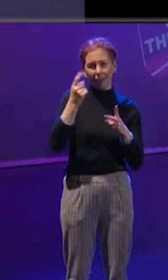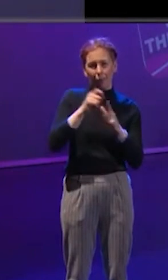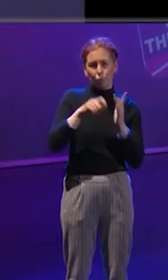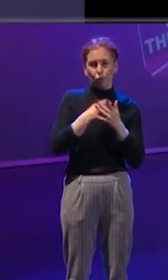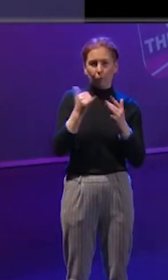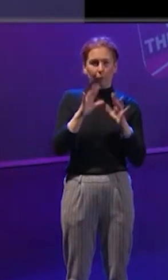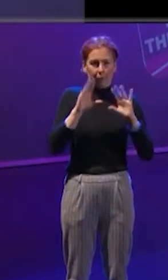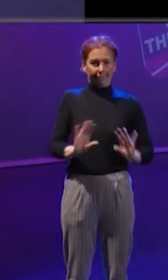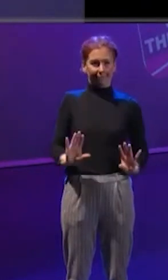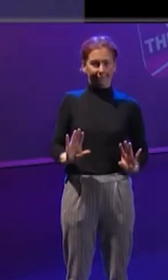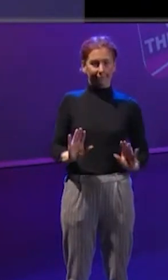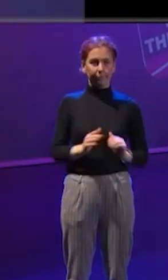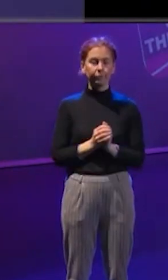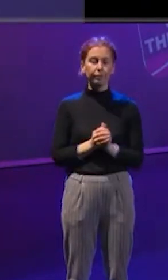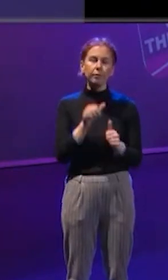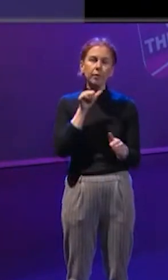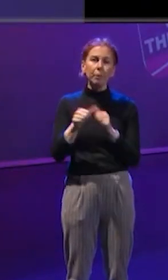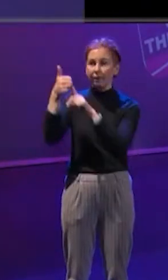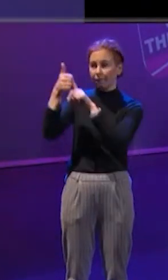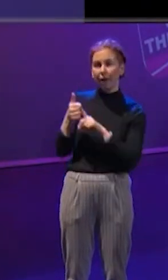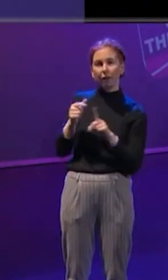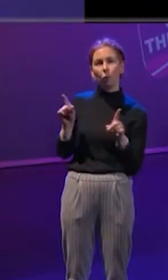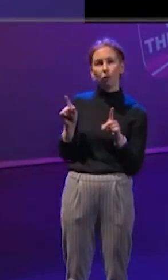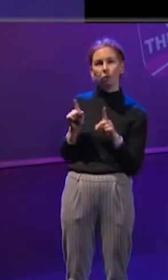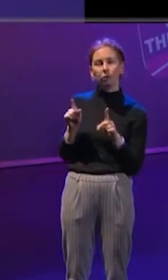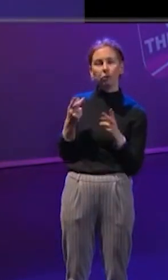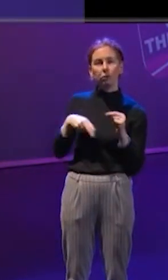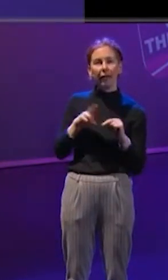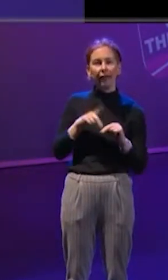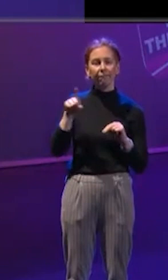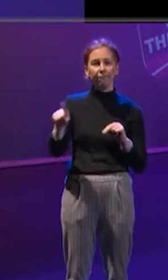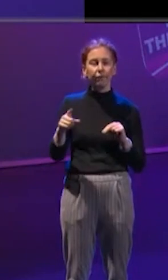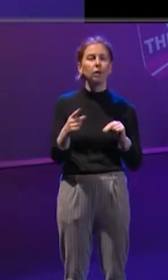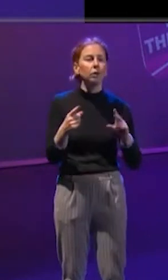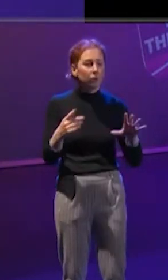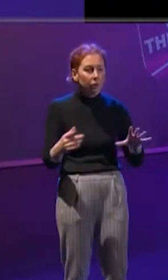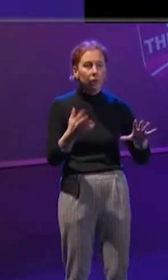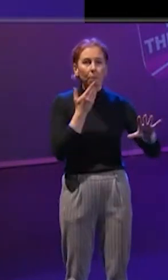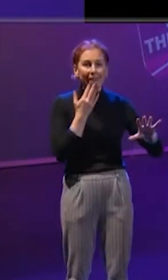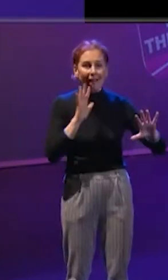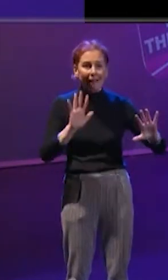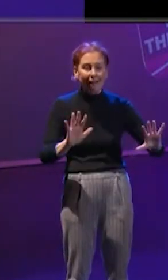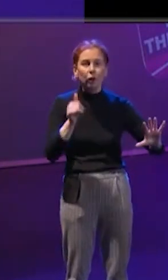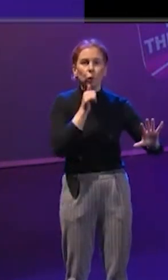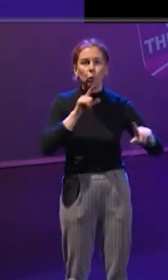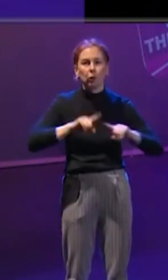best advice I got given at the beginning of my career was make your mistakes on someone else's money. So I got hired by other people at the beginning of my